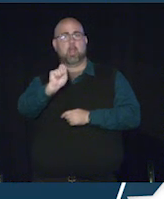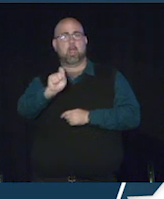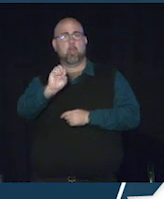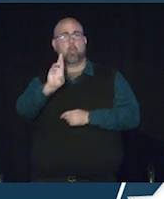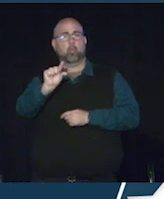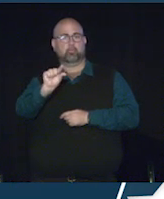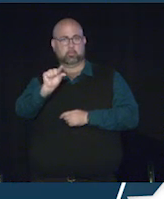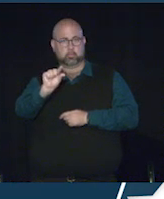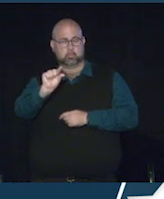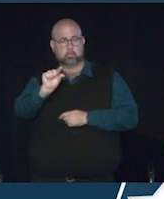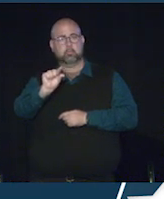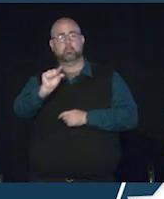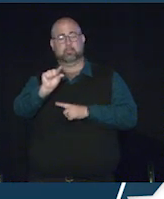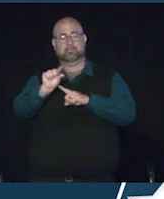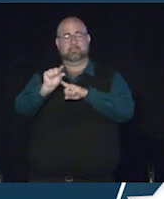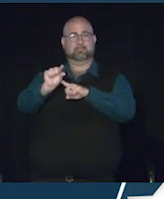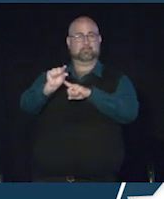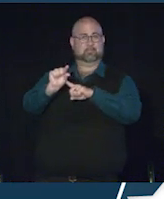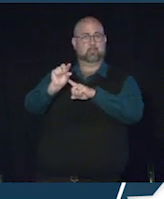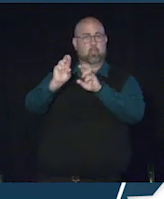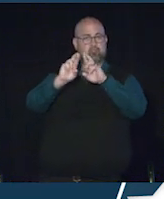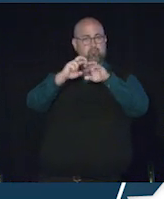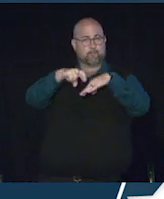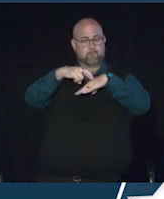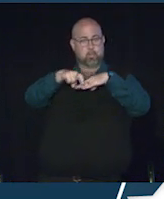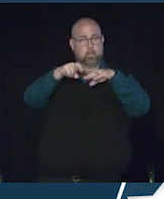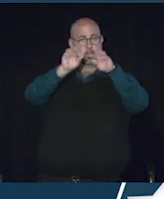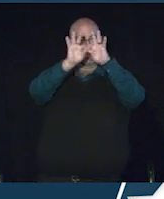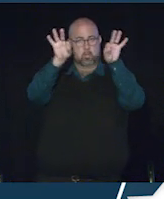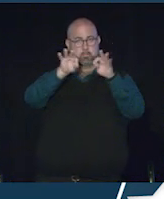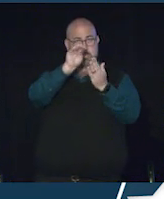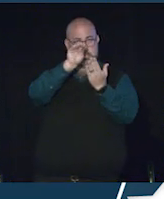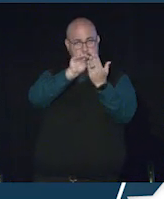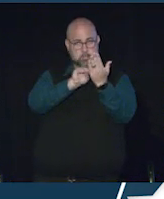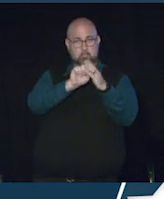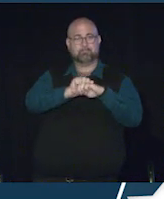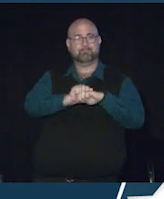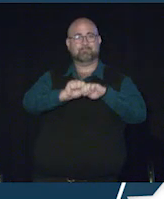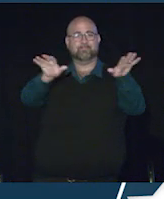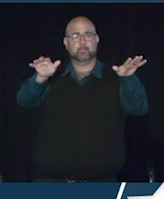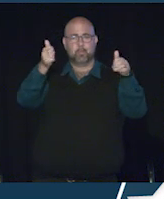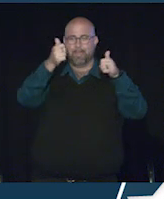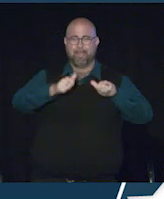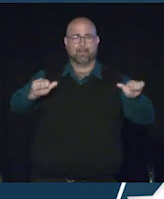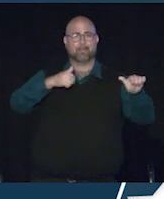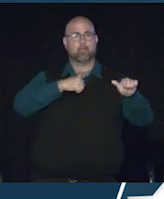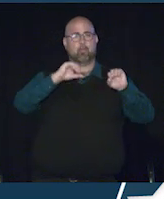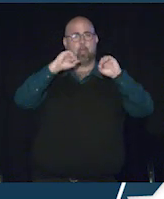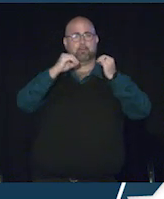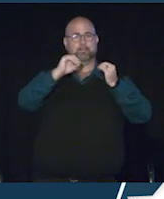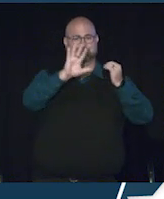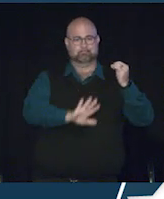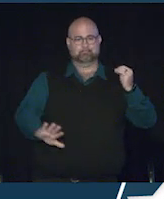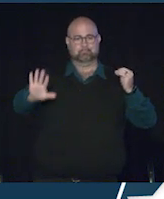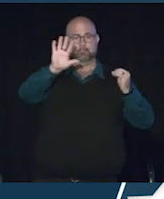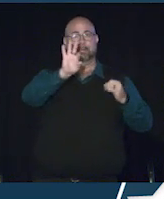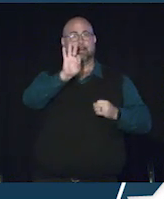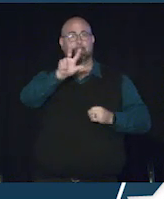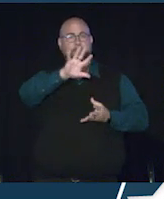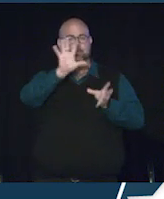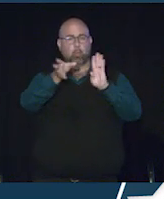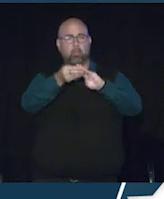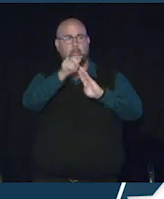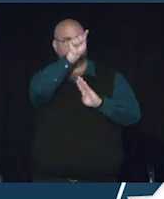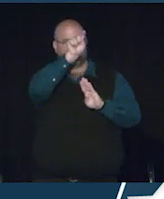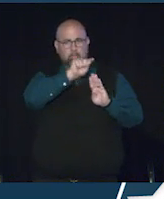www.rehabworks.org. That referral can be submitted to any of our 93 local offices throughout the state. The